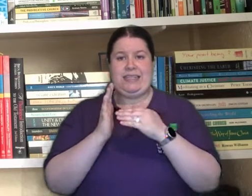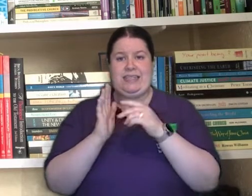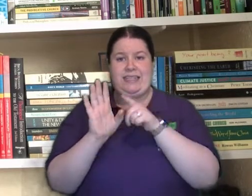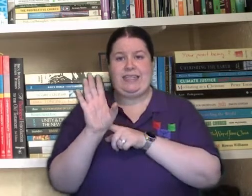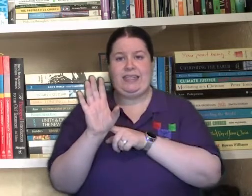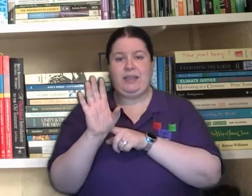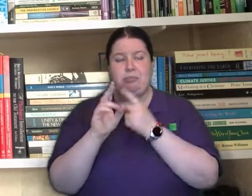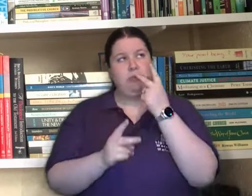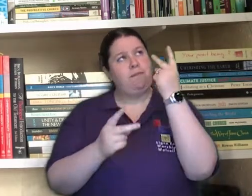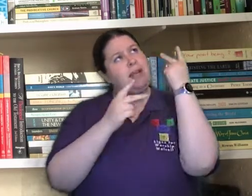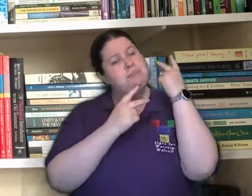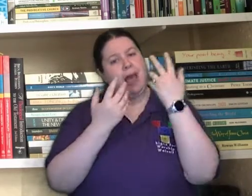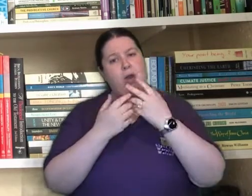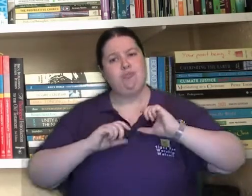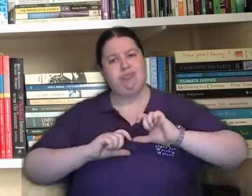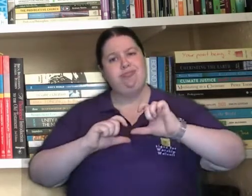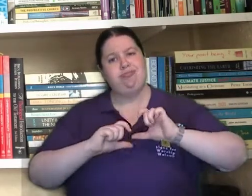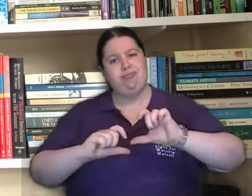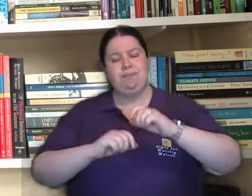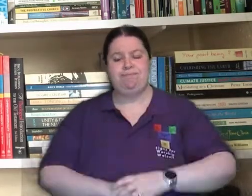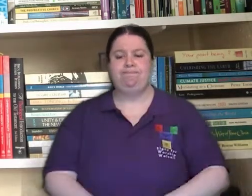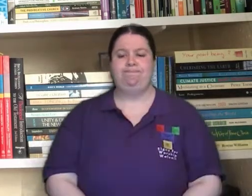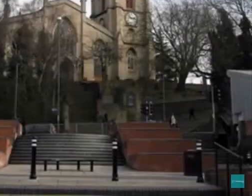will bring us a reflection on perseverance.